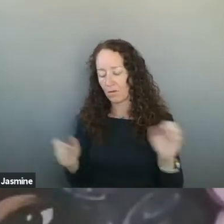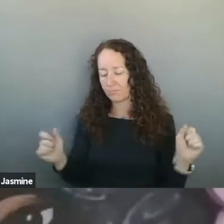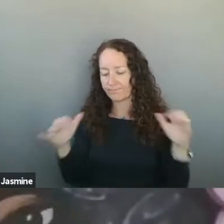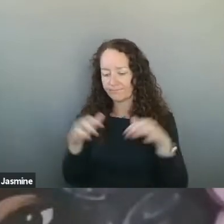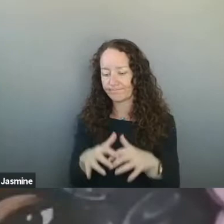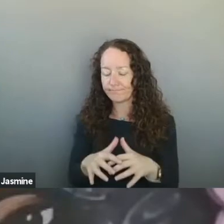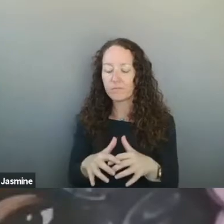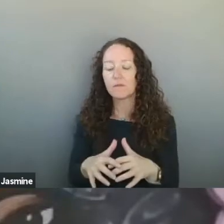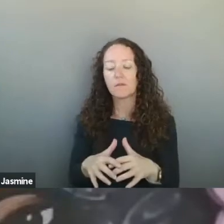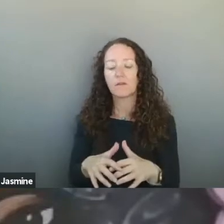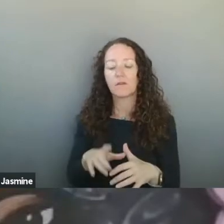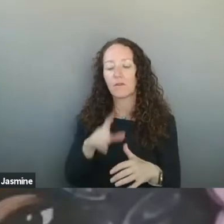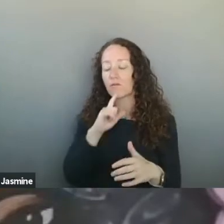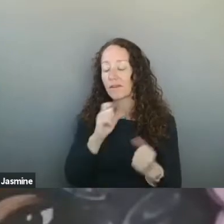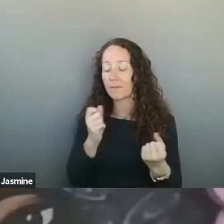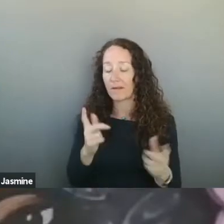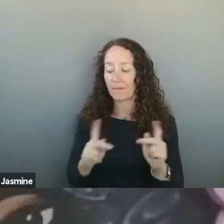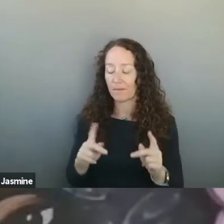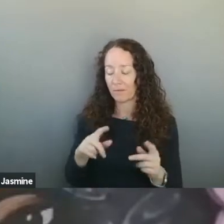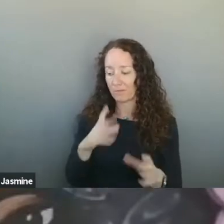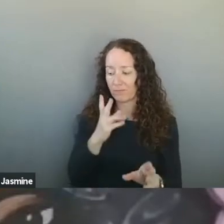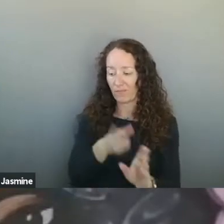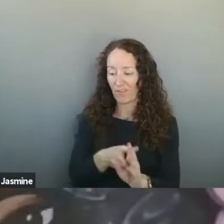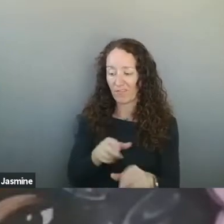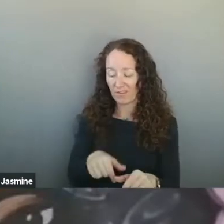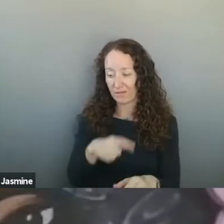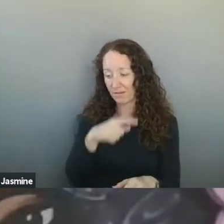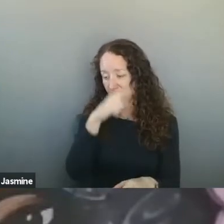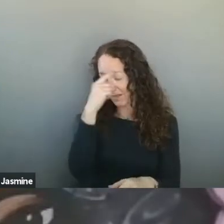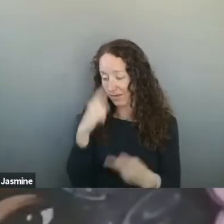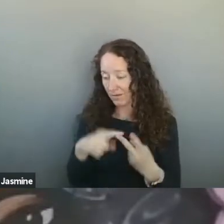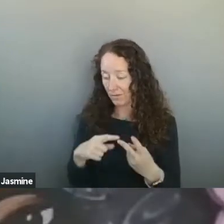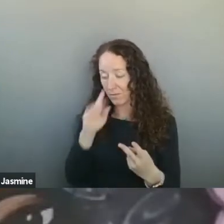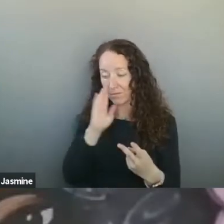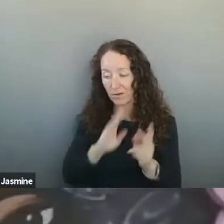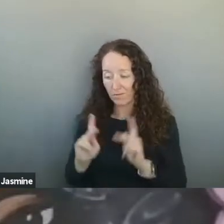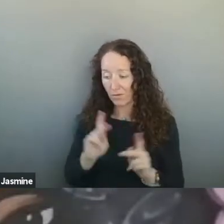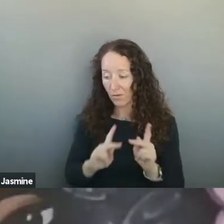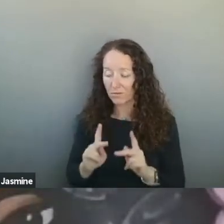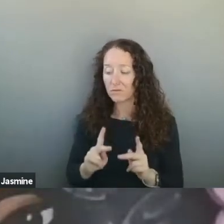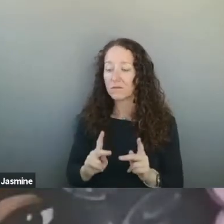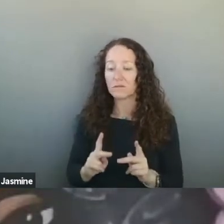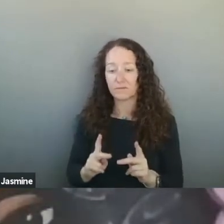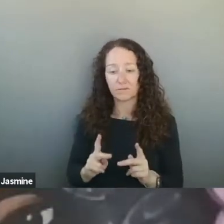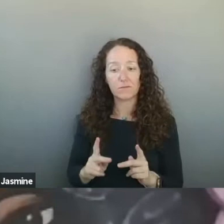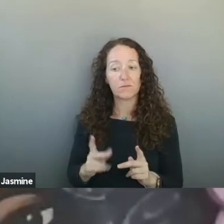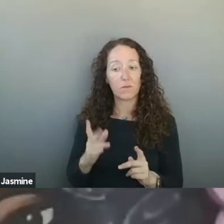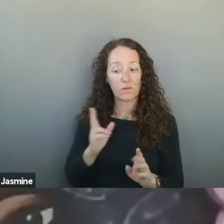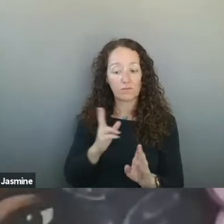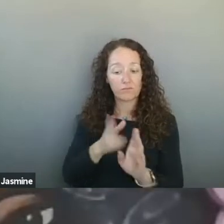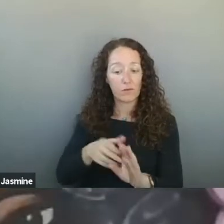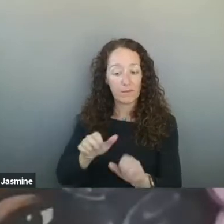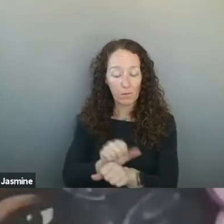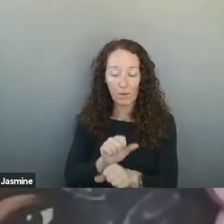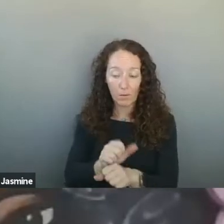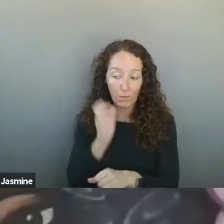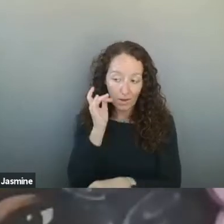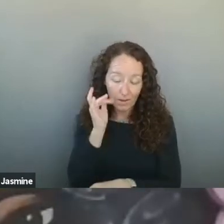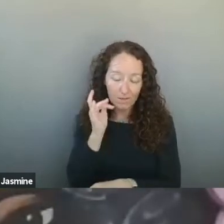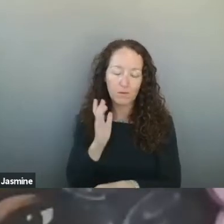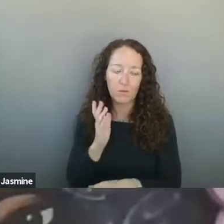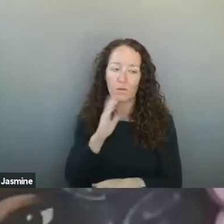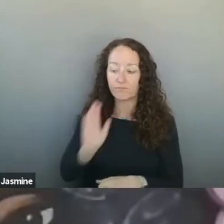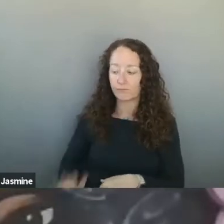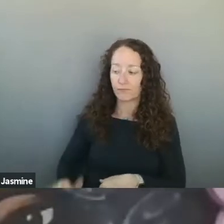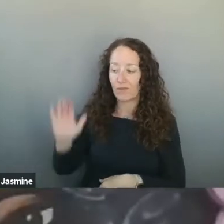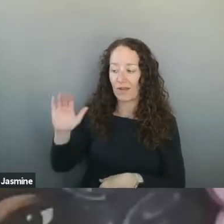folks who come into this work because we have been raised in communities that have organized. This notion of charity,